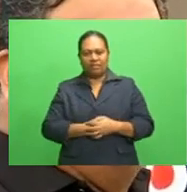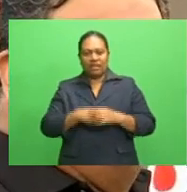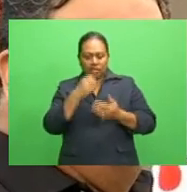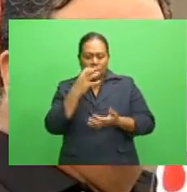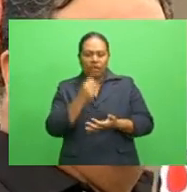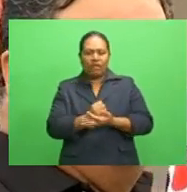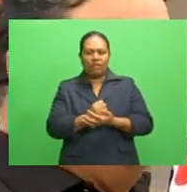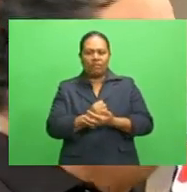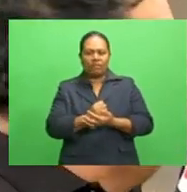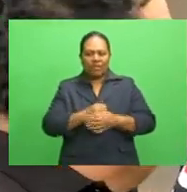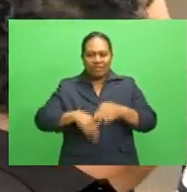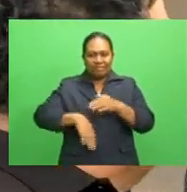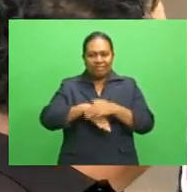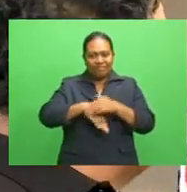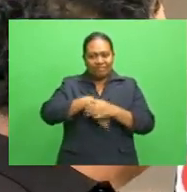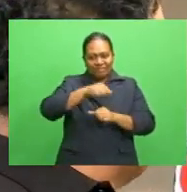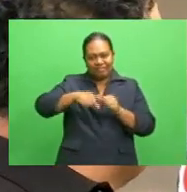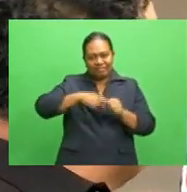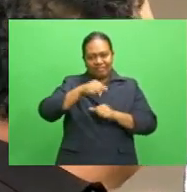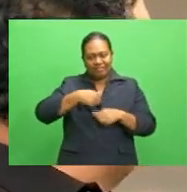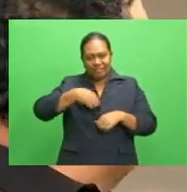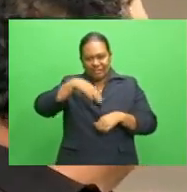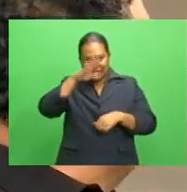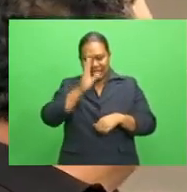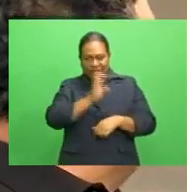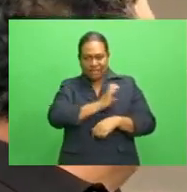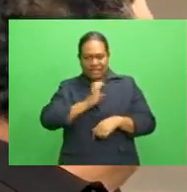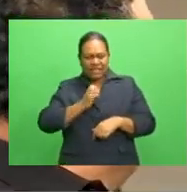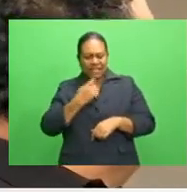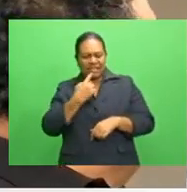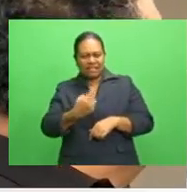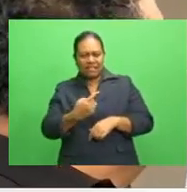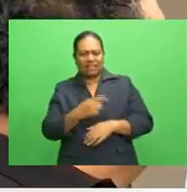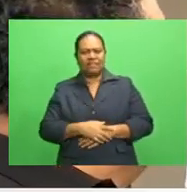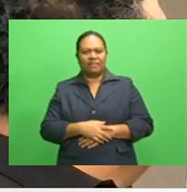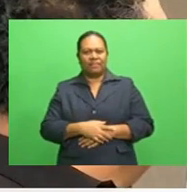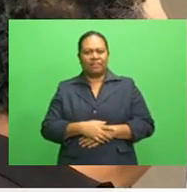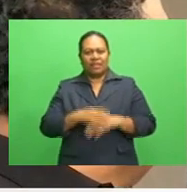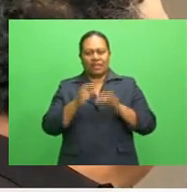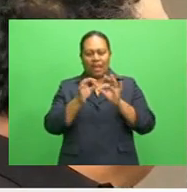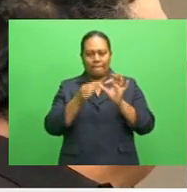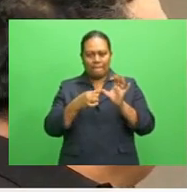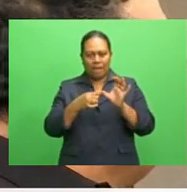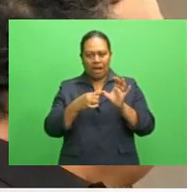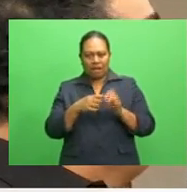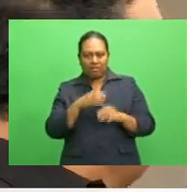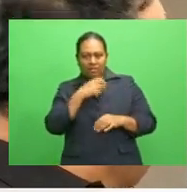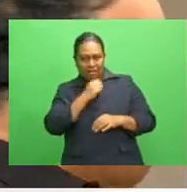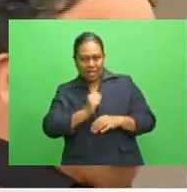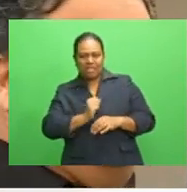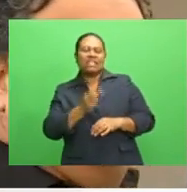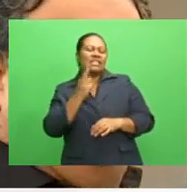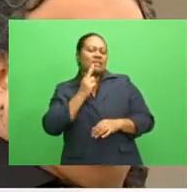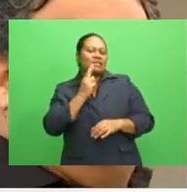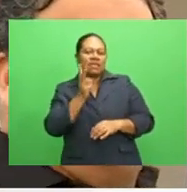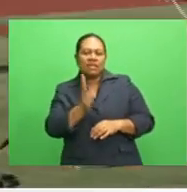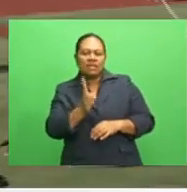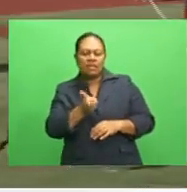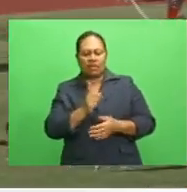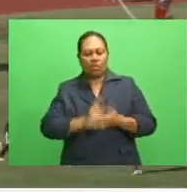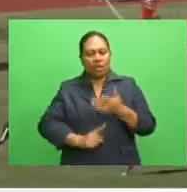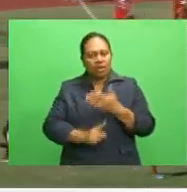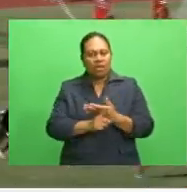by Fiji Football Association Chief Executive Mohammed Yusuf, who says the Bar striker is a repeat offender. Wanga is